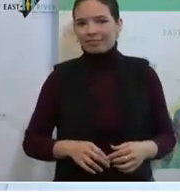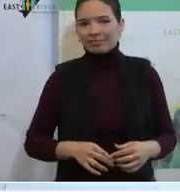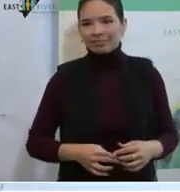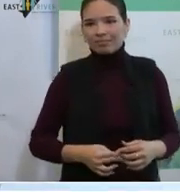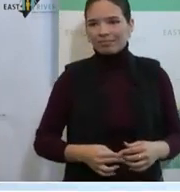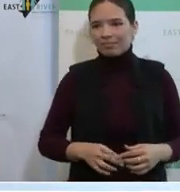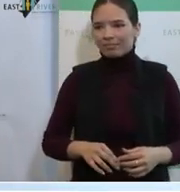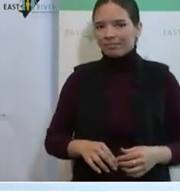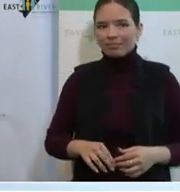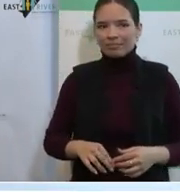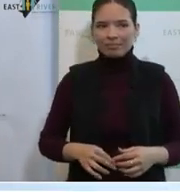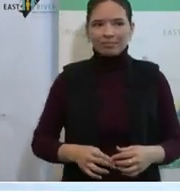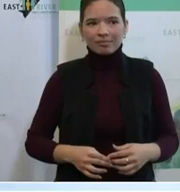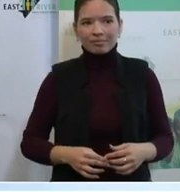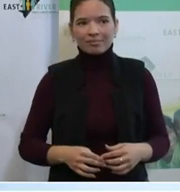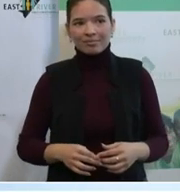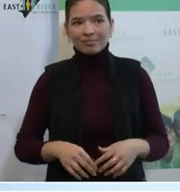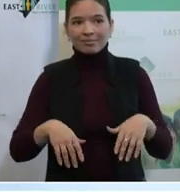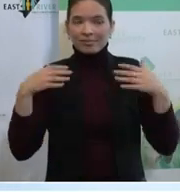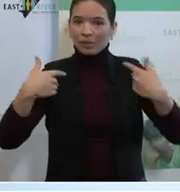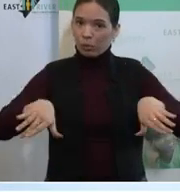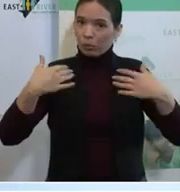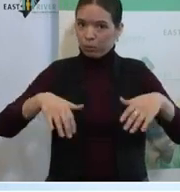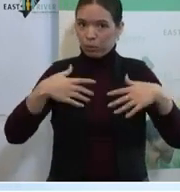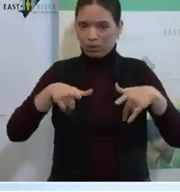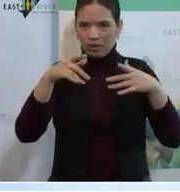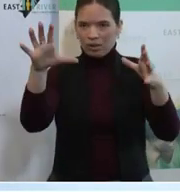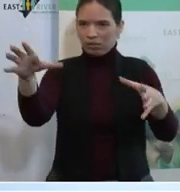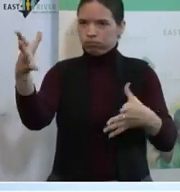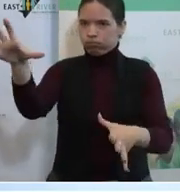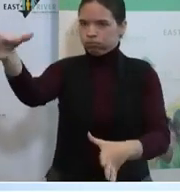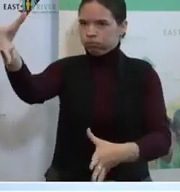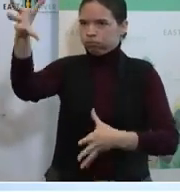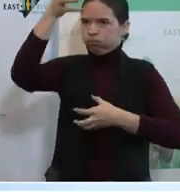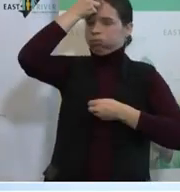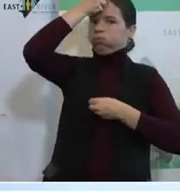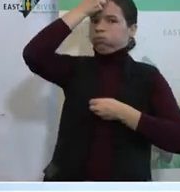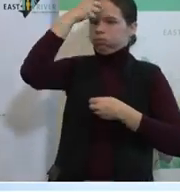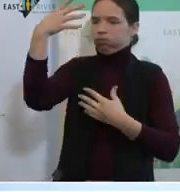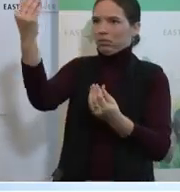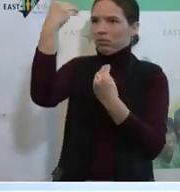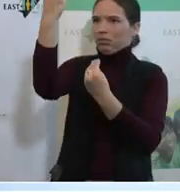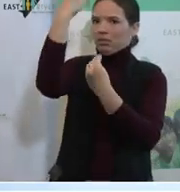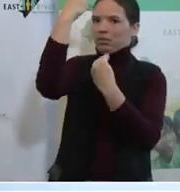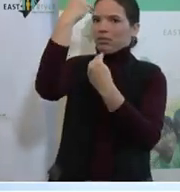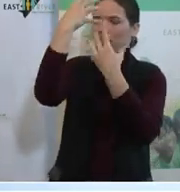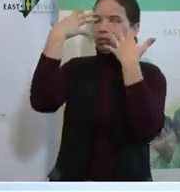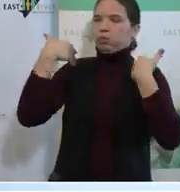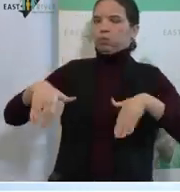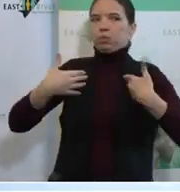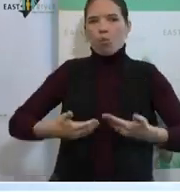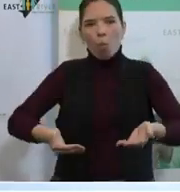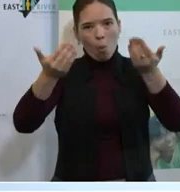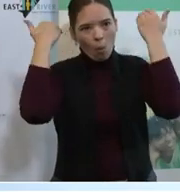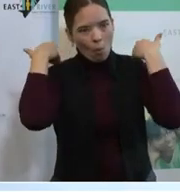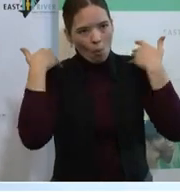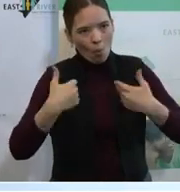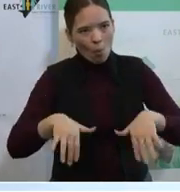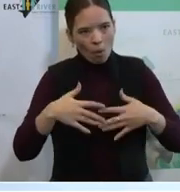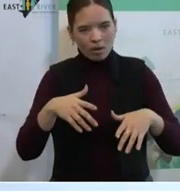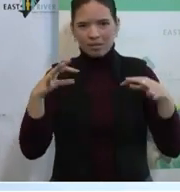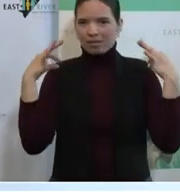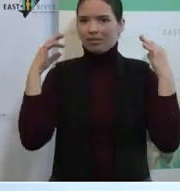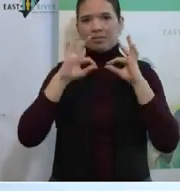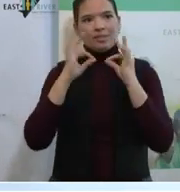Okay, so that's a lot of information. You have the Family Strengthening Collaborative here. You know about the tax